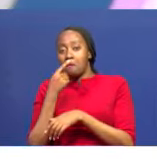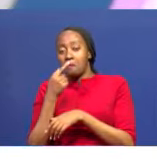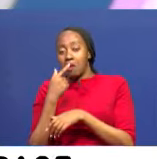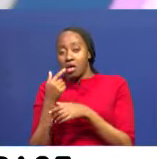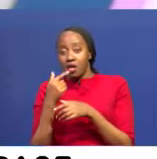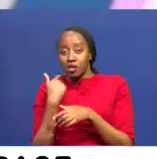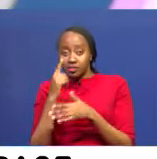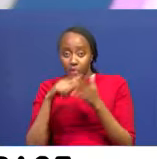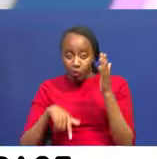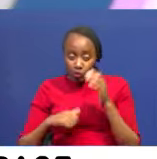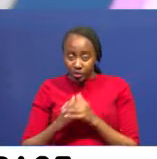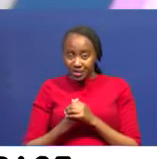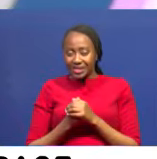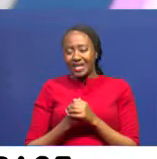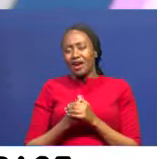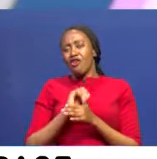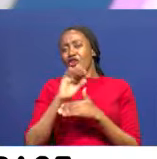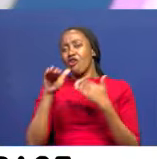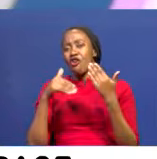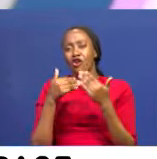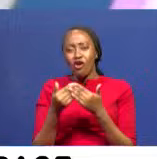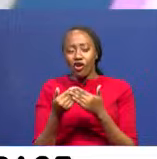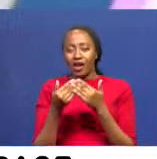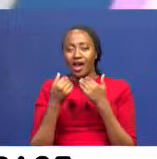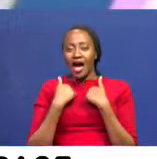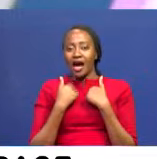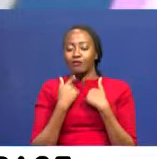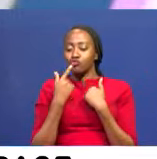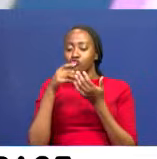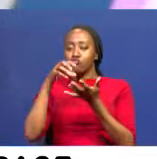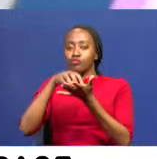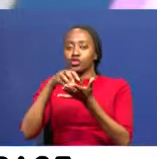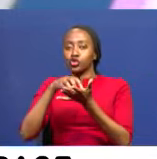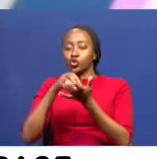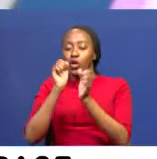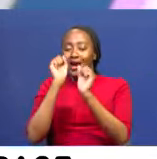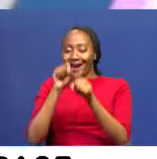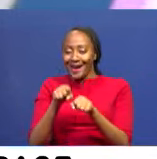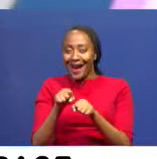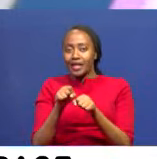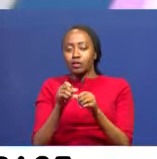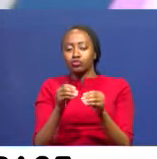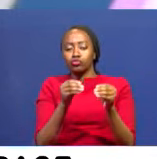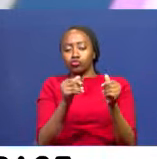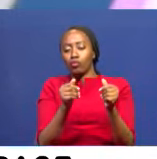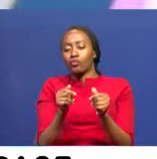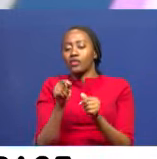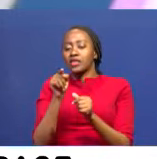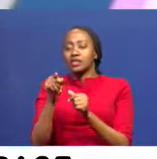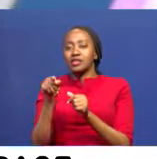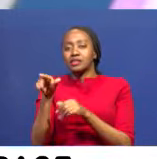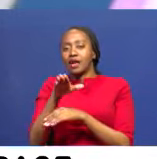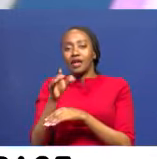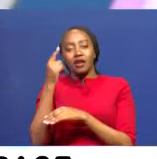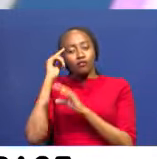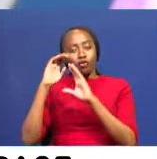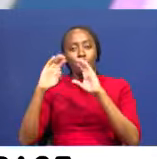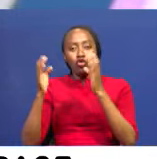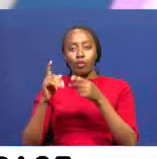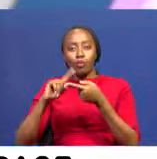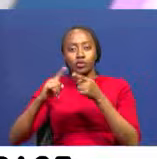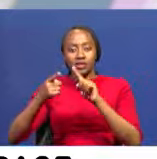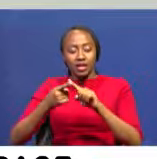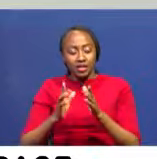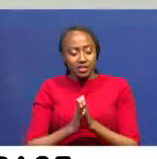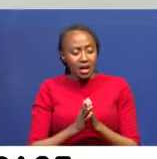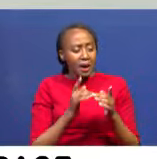parties to make sure that we are having a position on who should handle what aligned to global standards. Yes. And of course, in terms